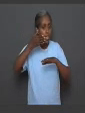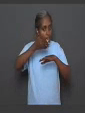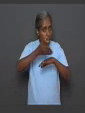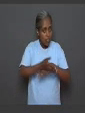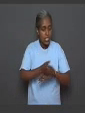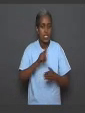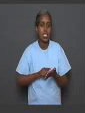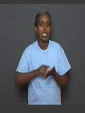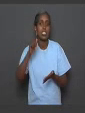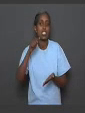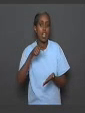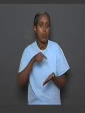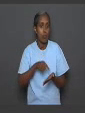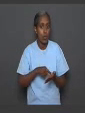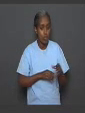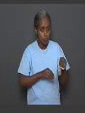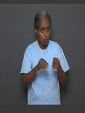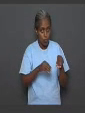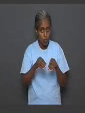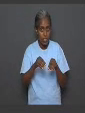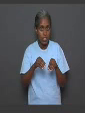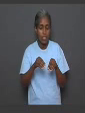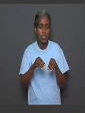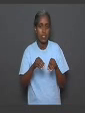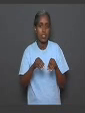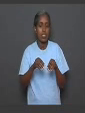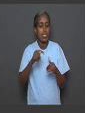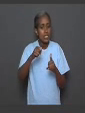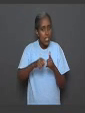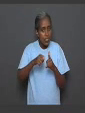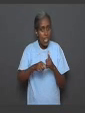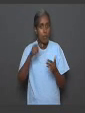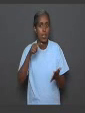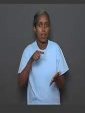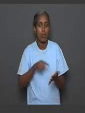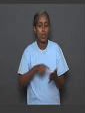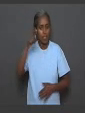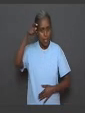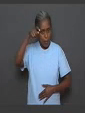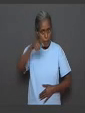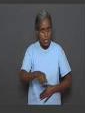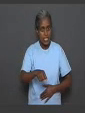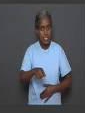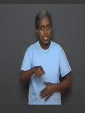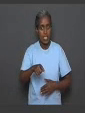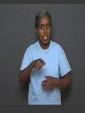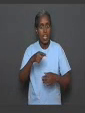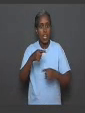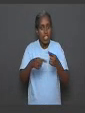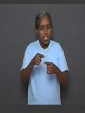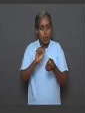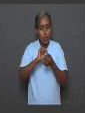its initial point is moved, the terminal point must undergo the